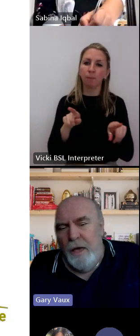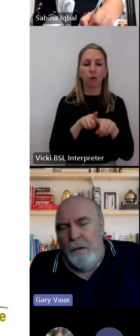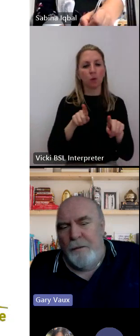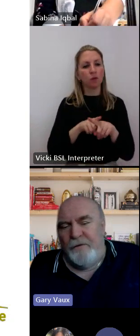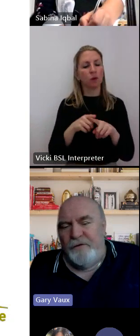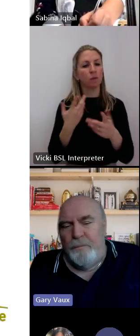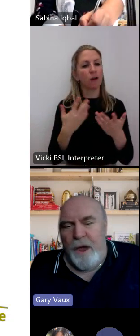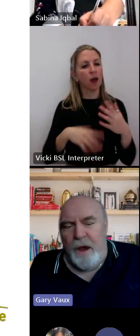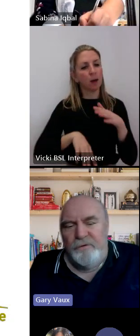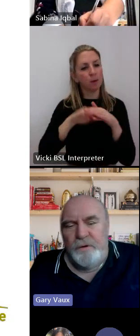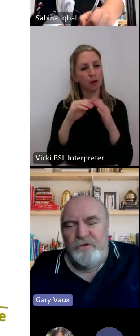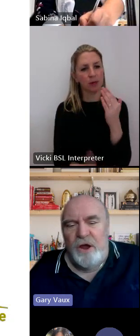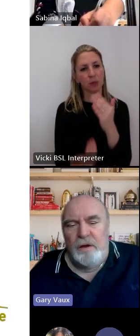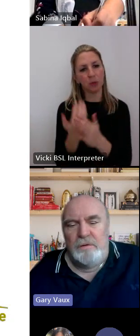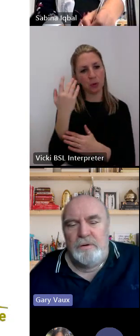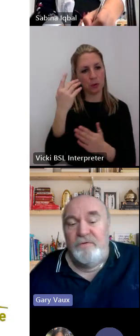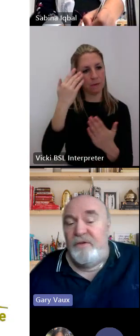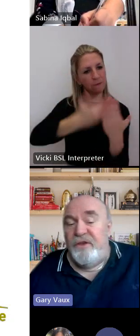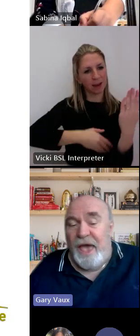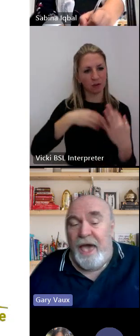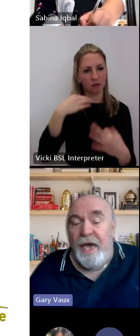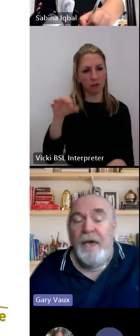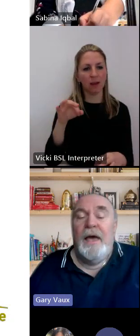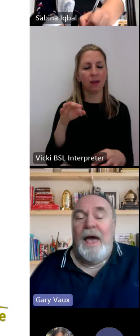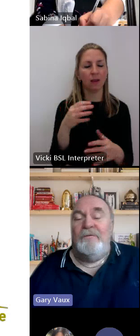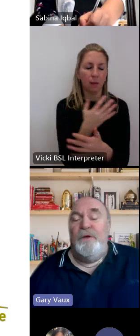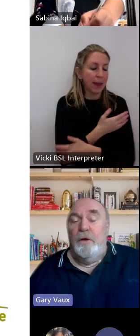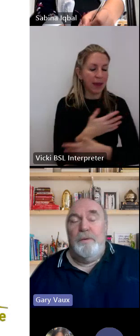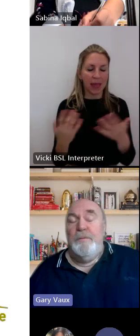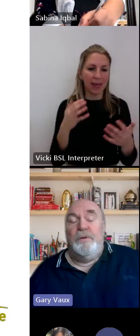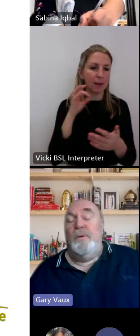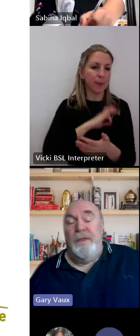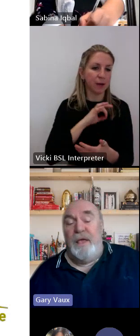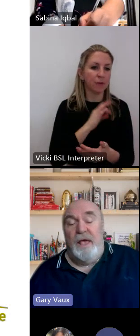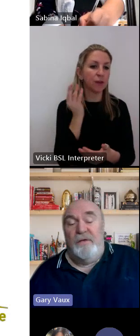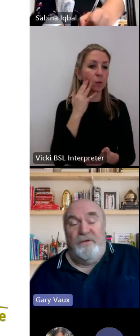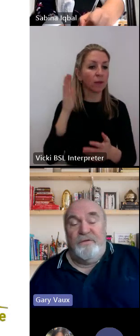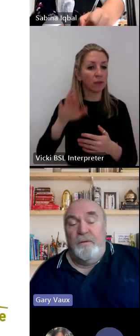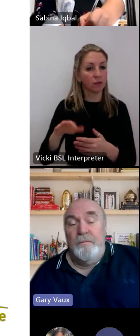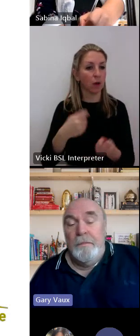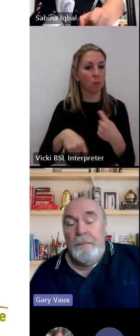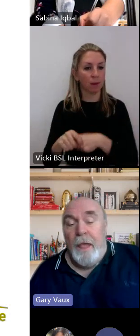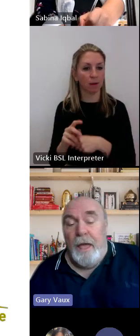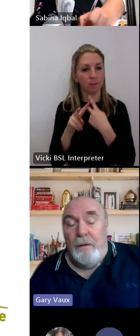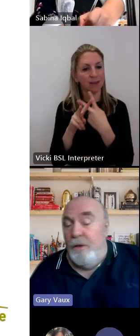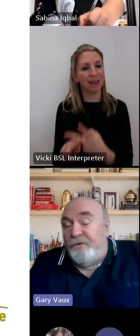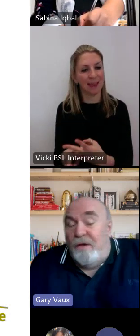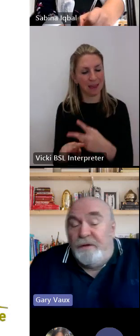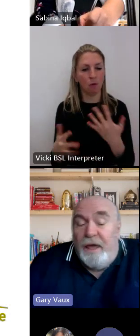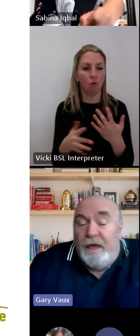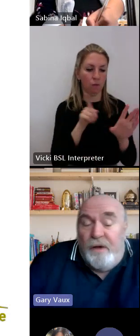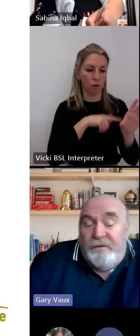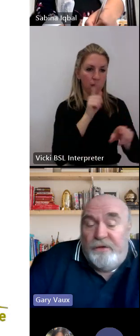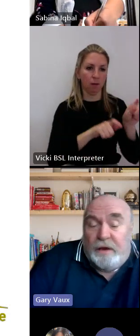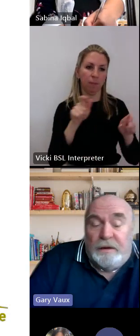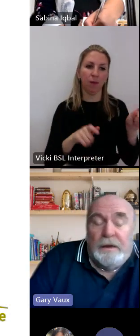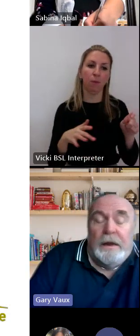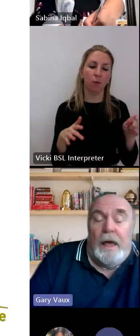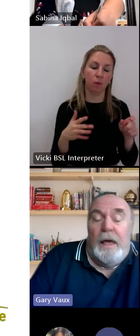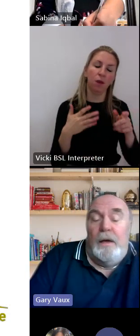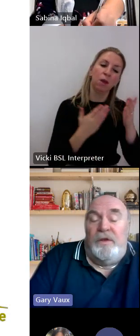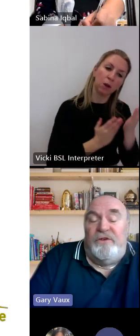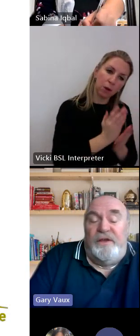on benefits for parents when a child goes into care and for young people who are in the care system. And we also have a daily advice